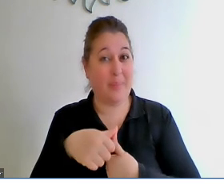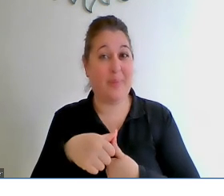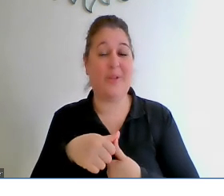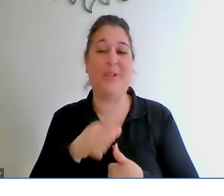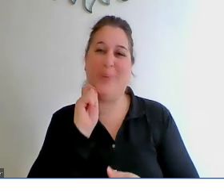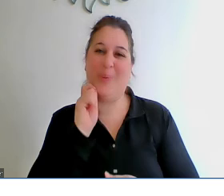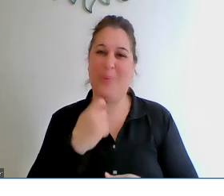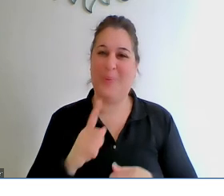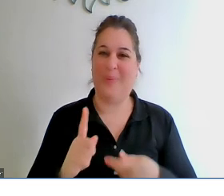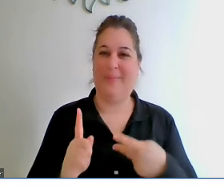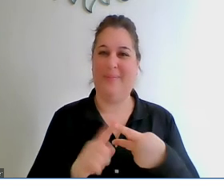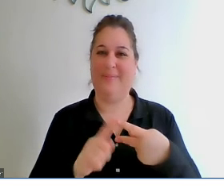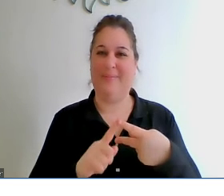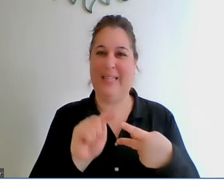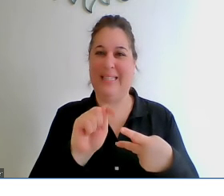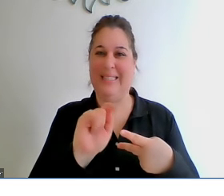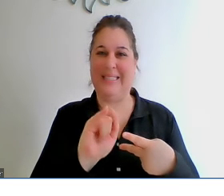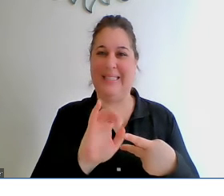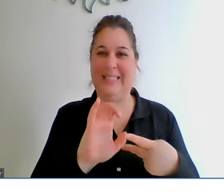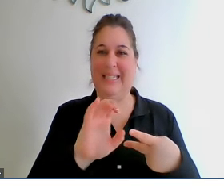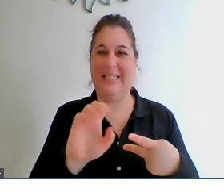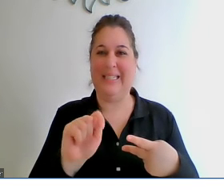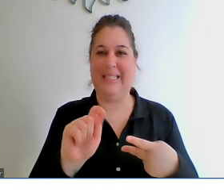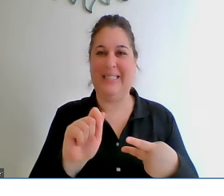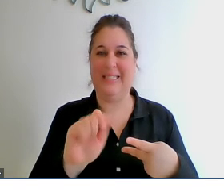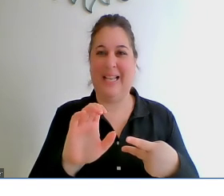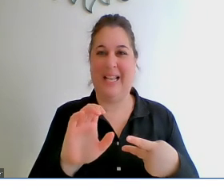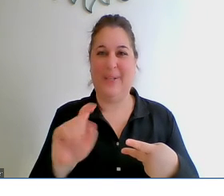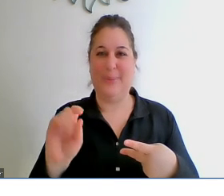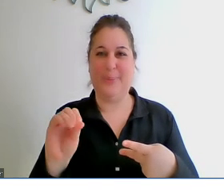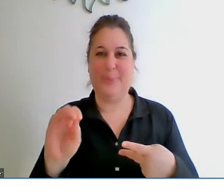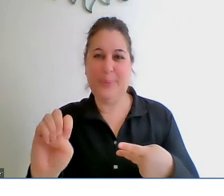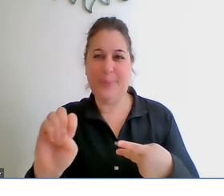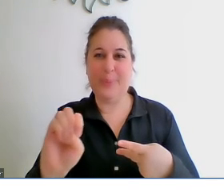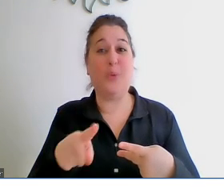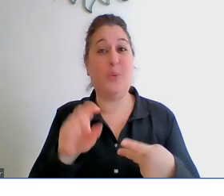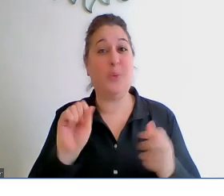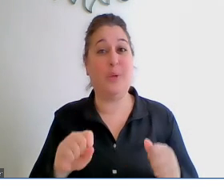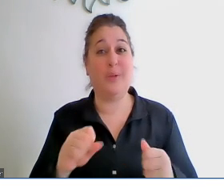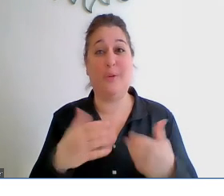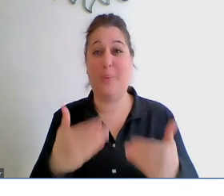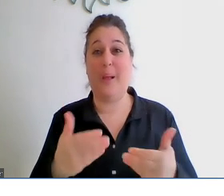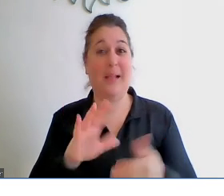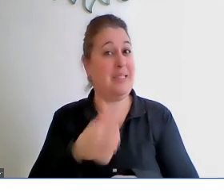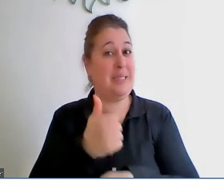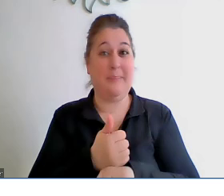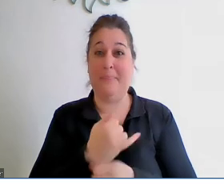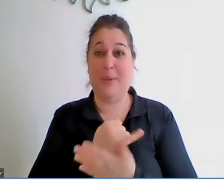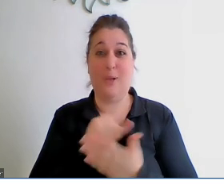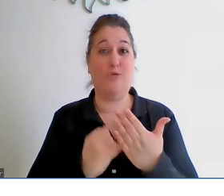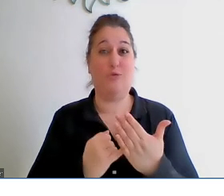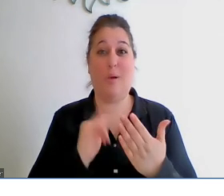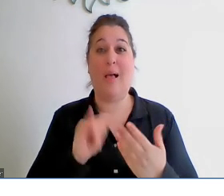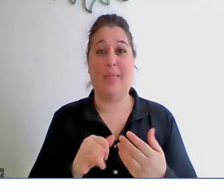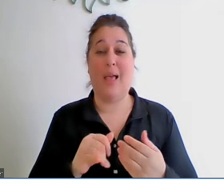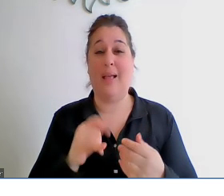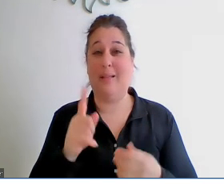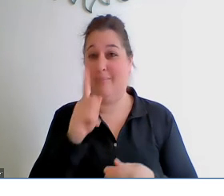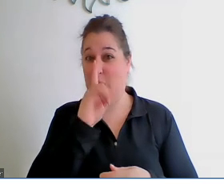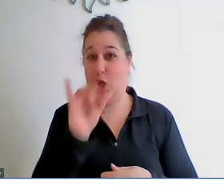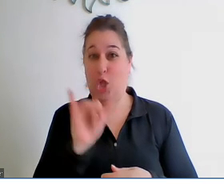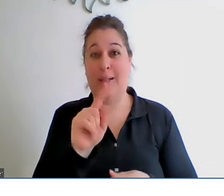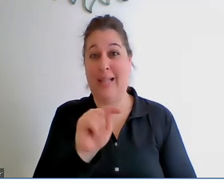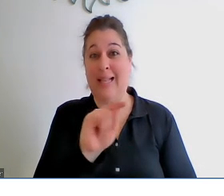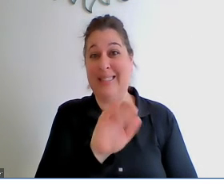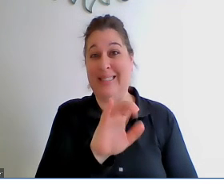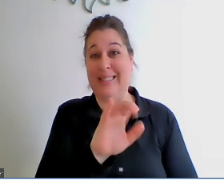cool. So the first thing, if you're using this as a strategy and using it to show your work, all right, draw the